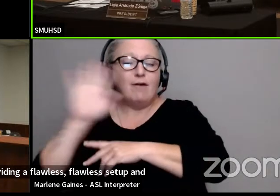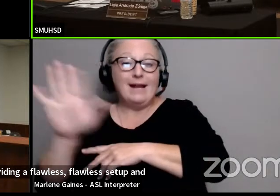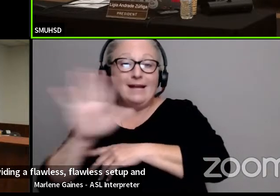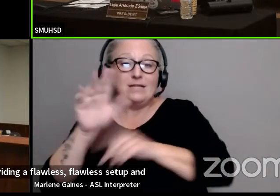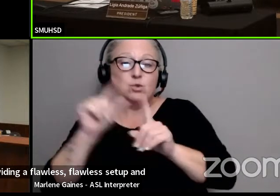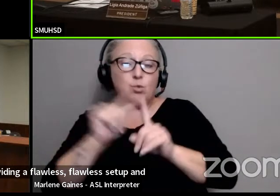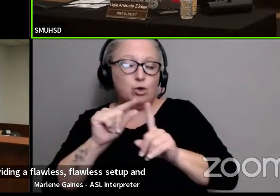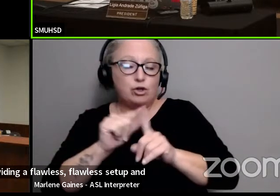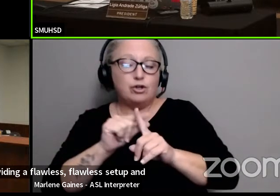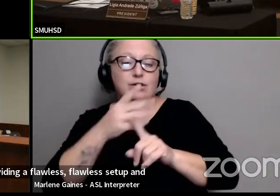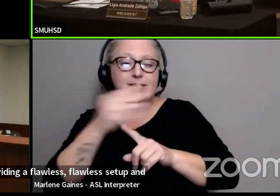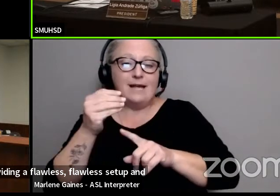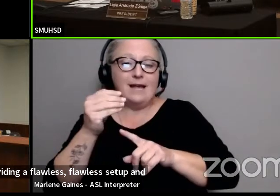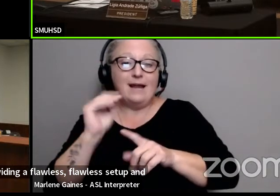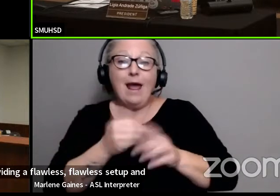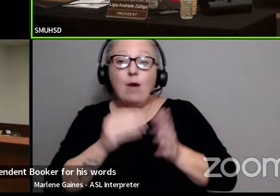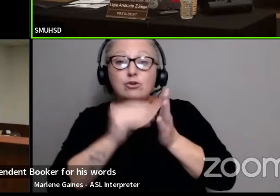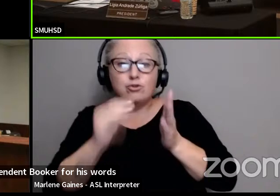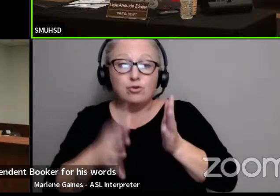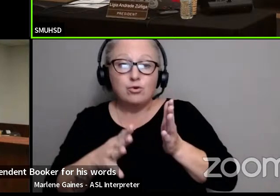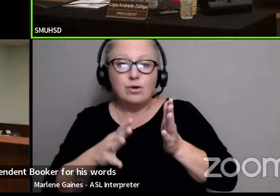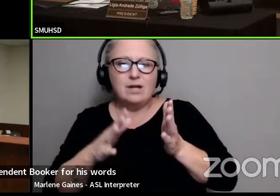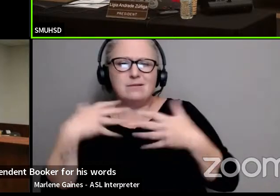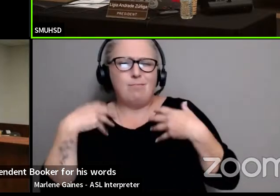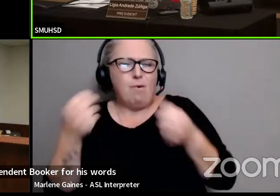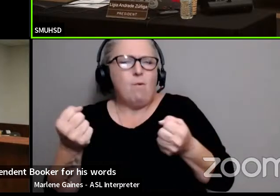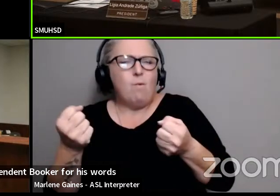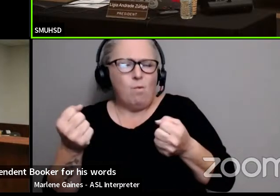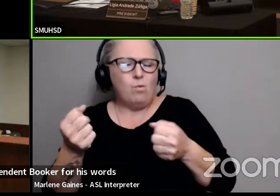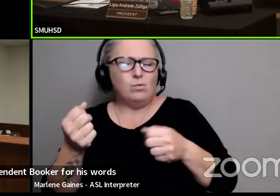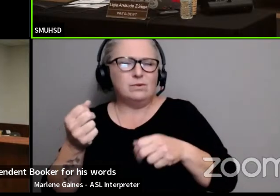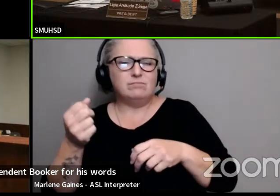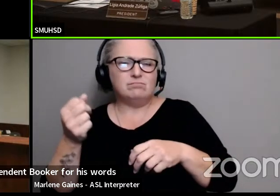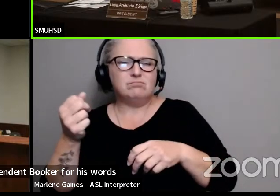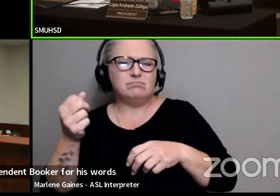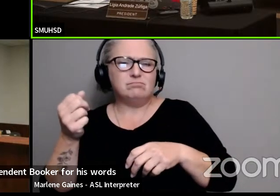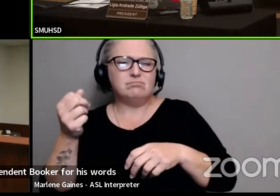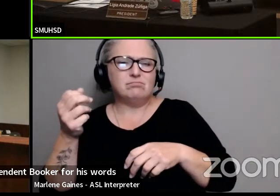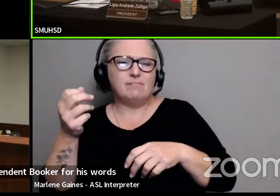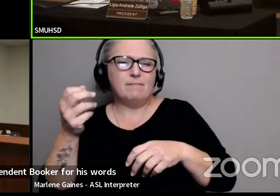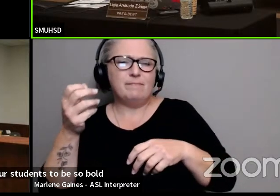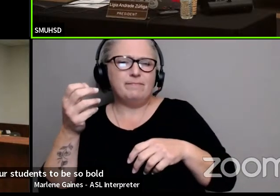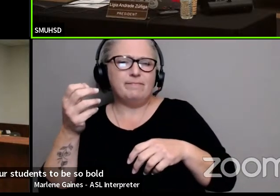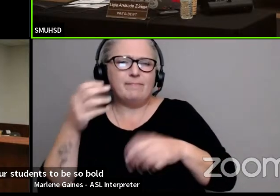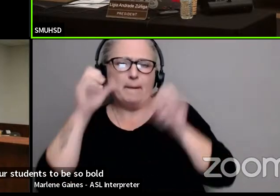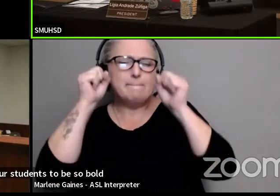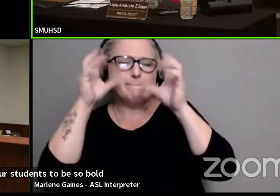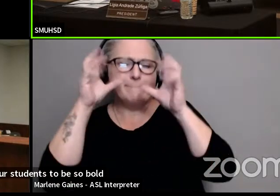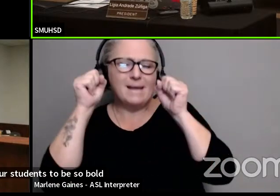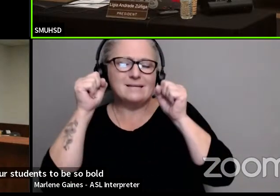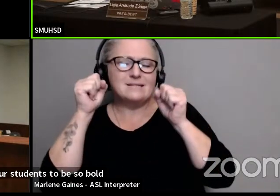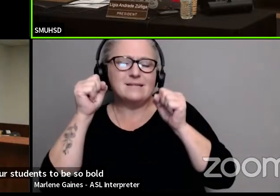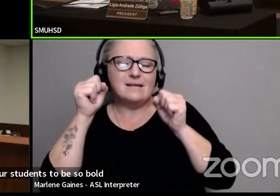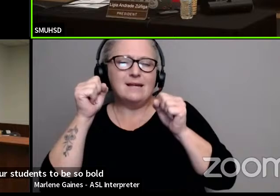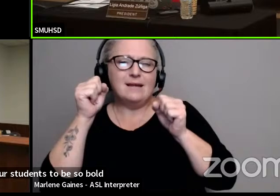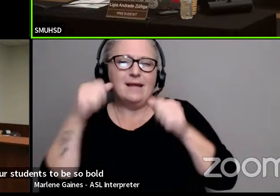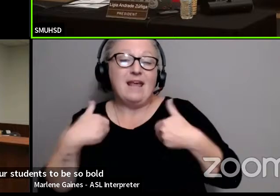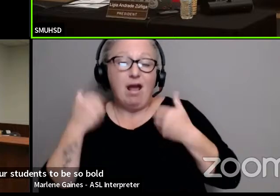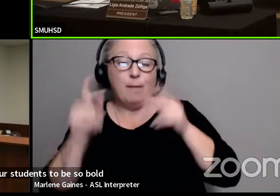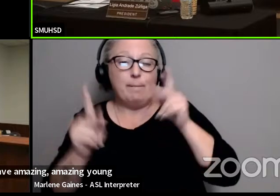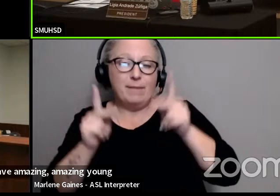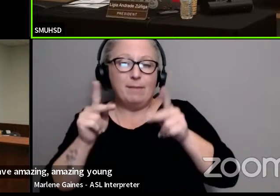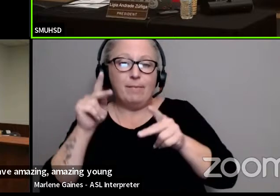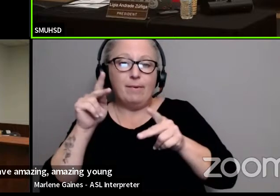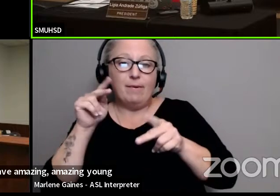words and for our students to be so bold. I think we have amazing young people in